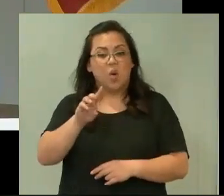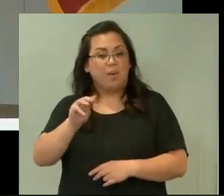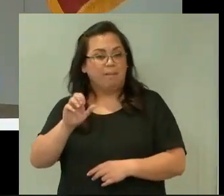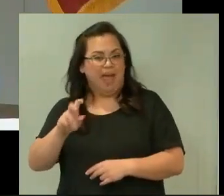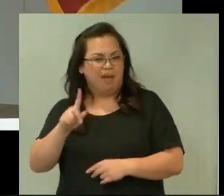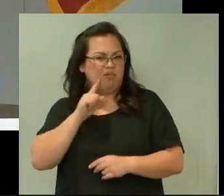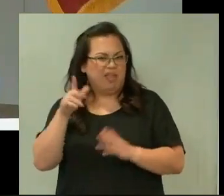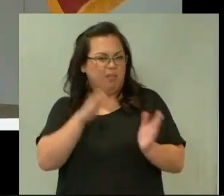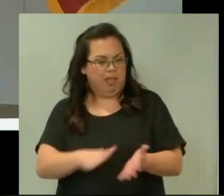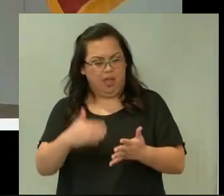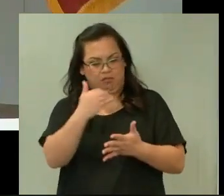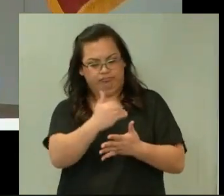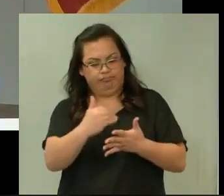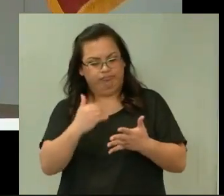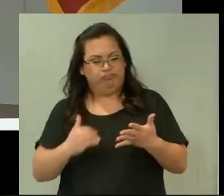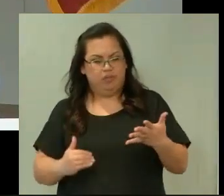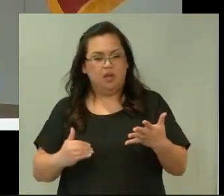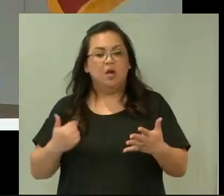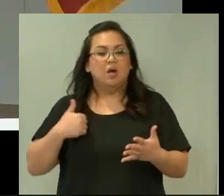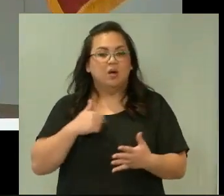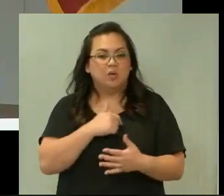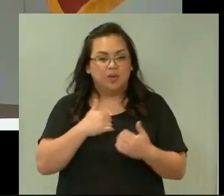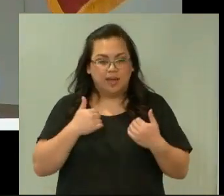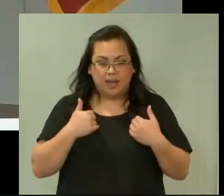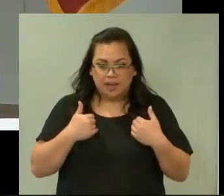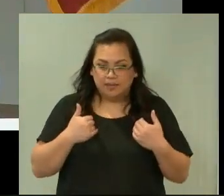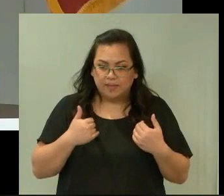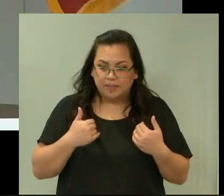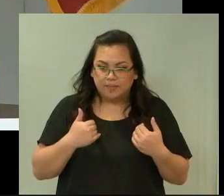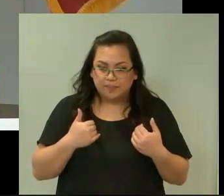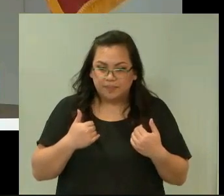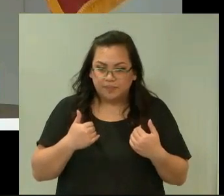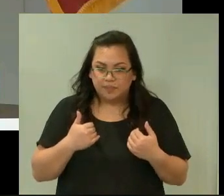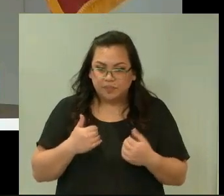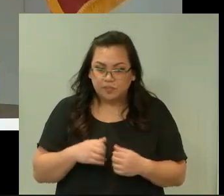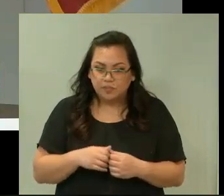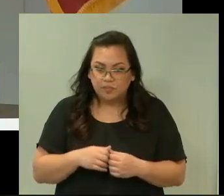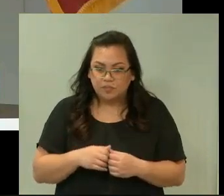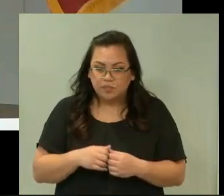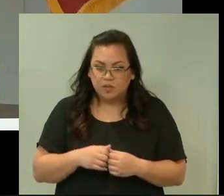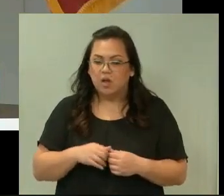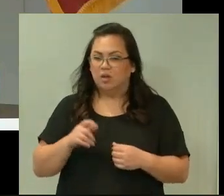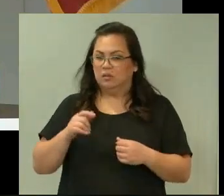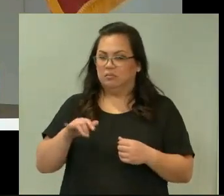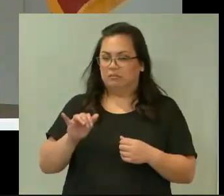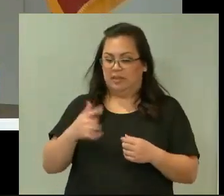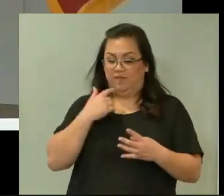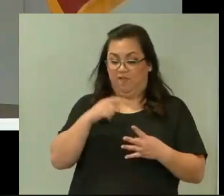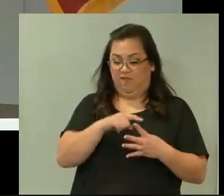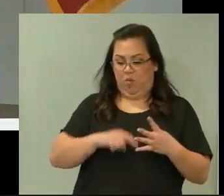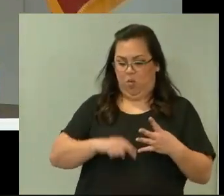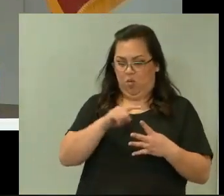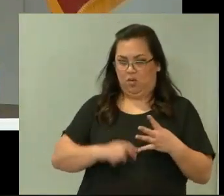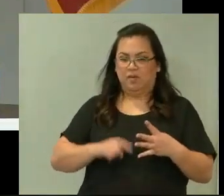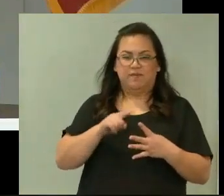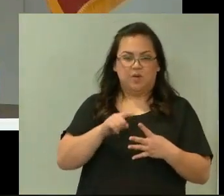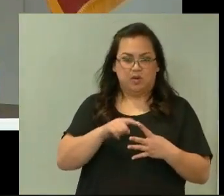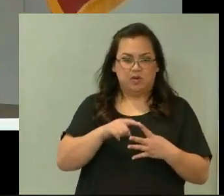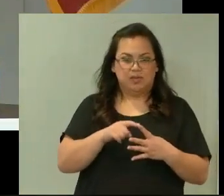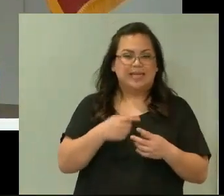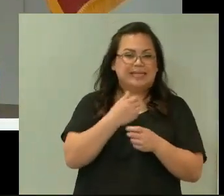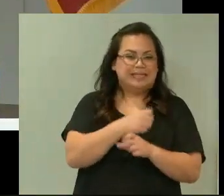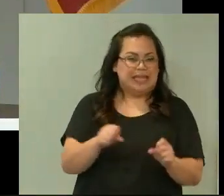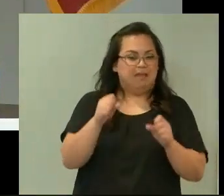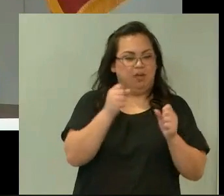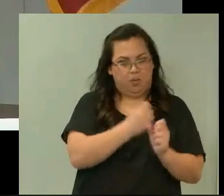stages. Not to make this too long, there's four actual stages. The first stage was safety and